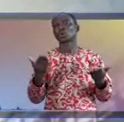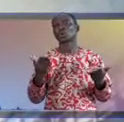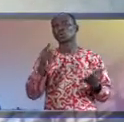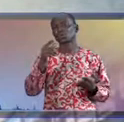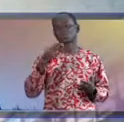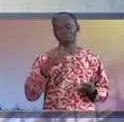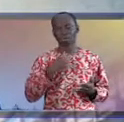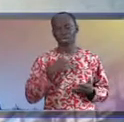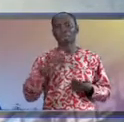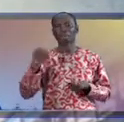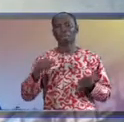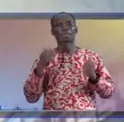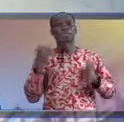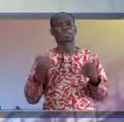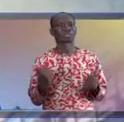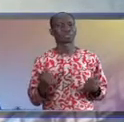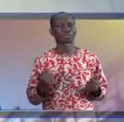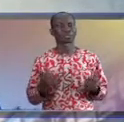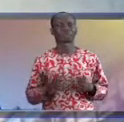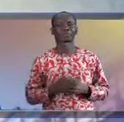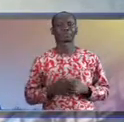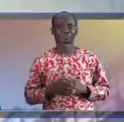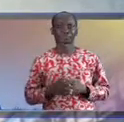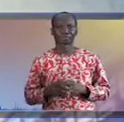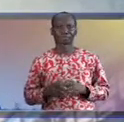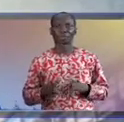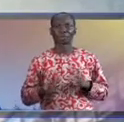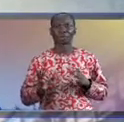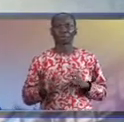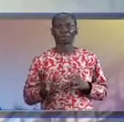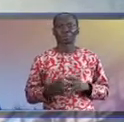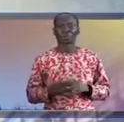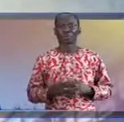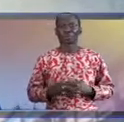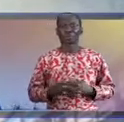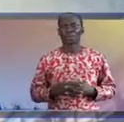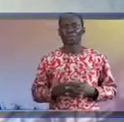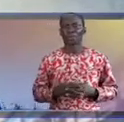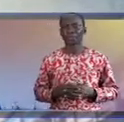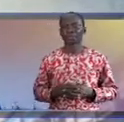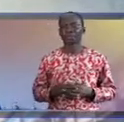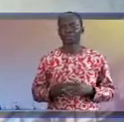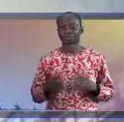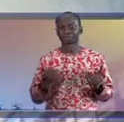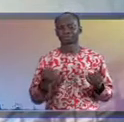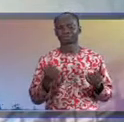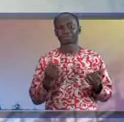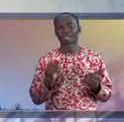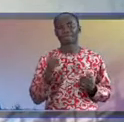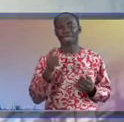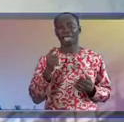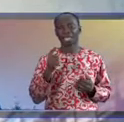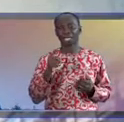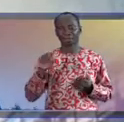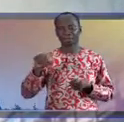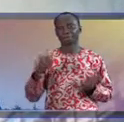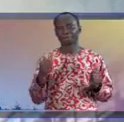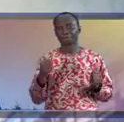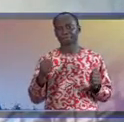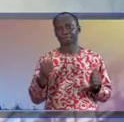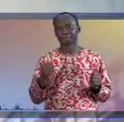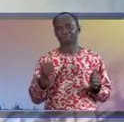experience one of the six, not all. And the first one, the story about